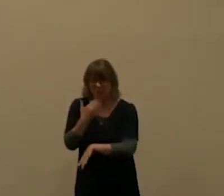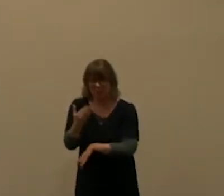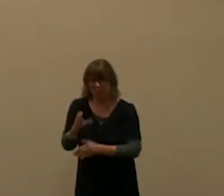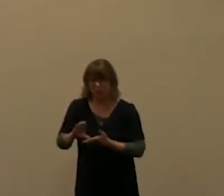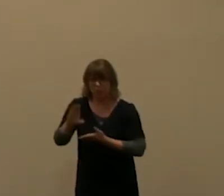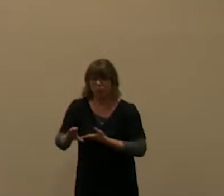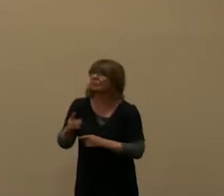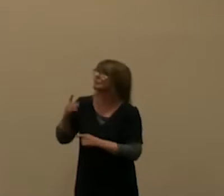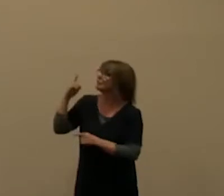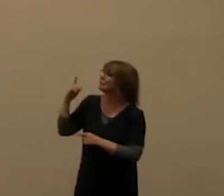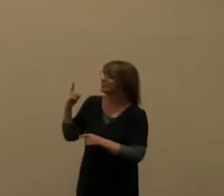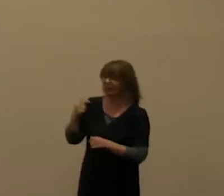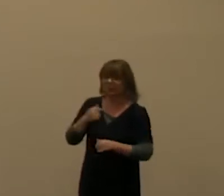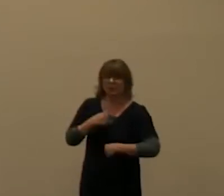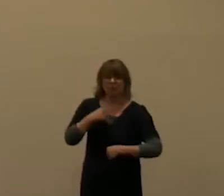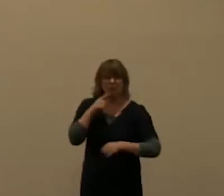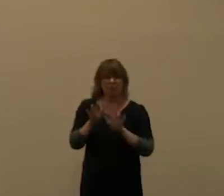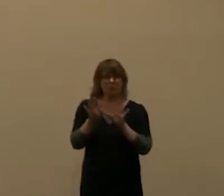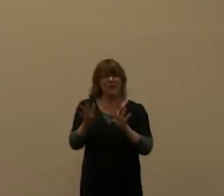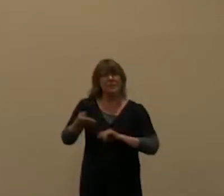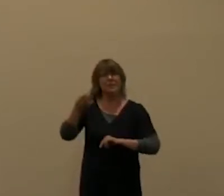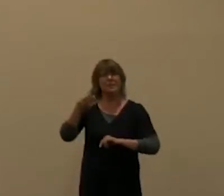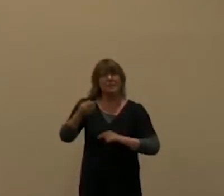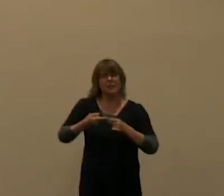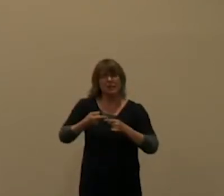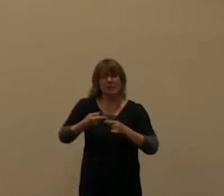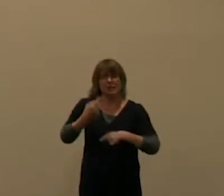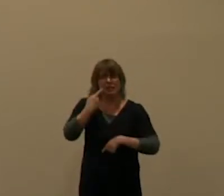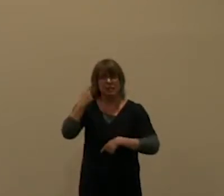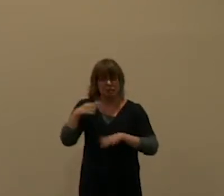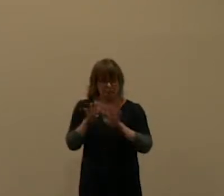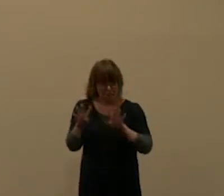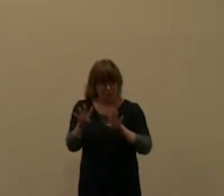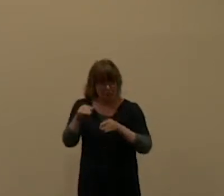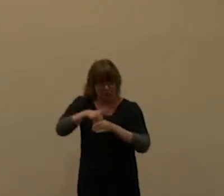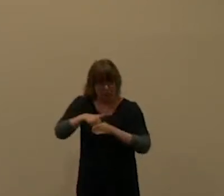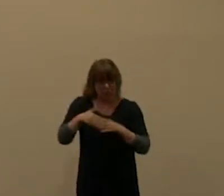That's me, I am not a panelist, I was a panelist yesterday, yeah.